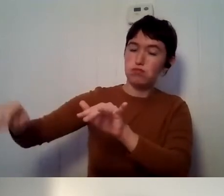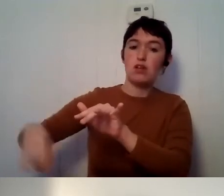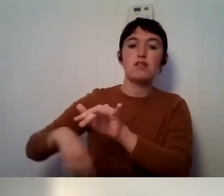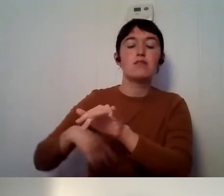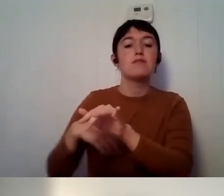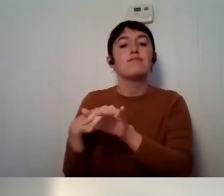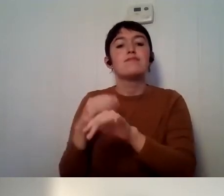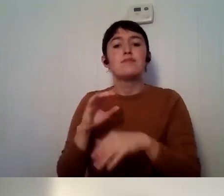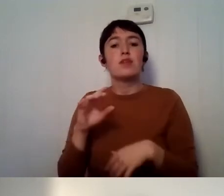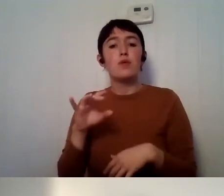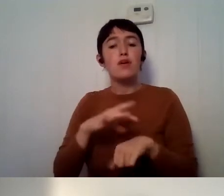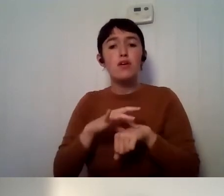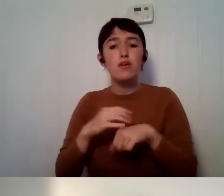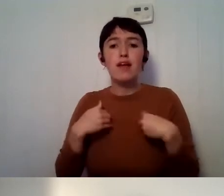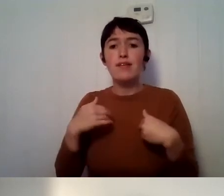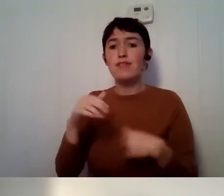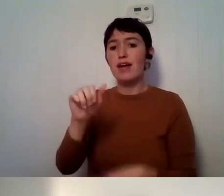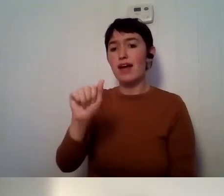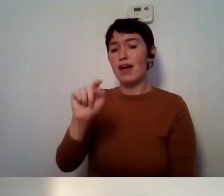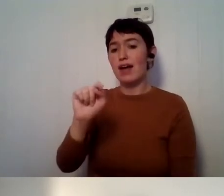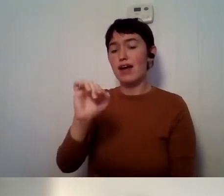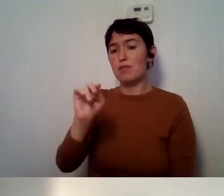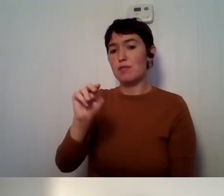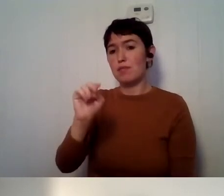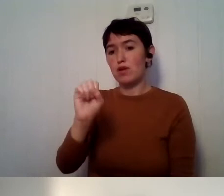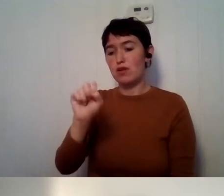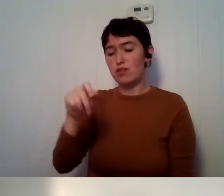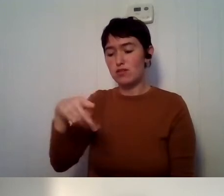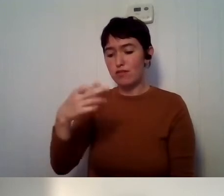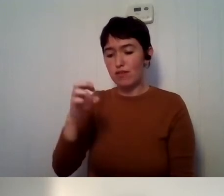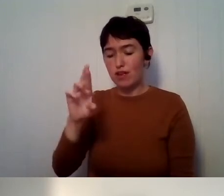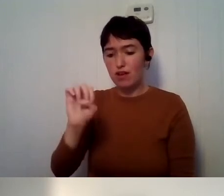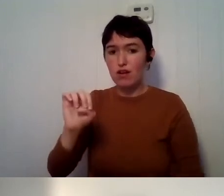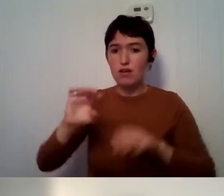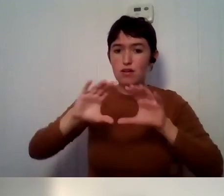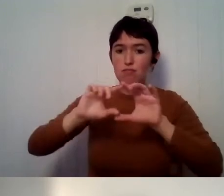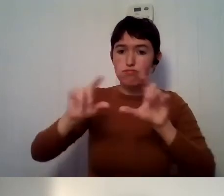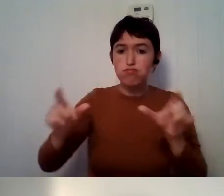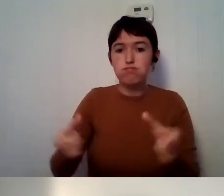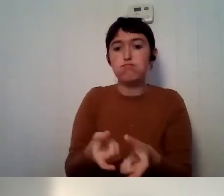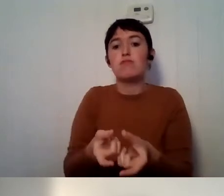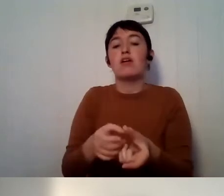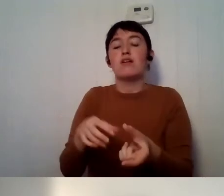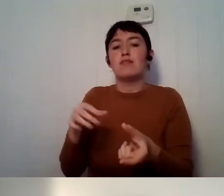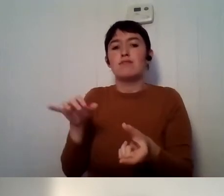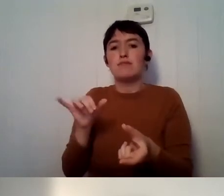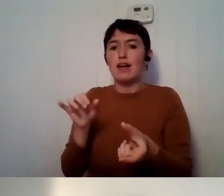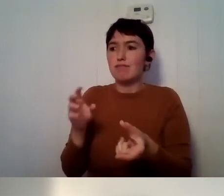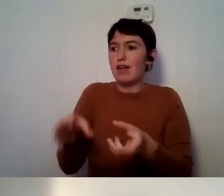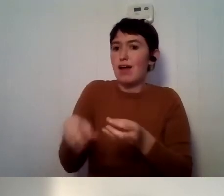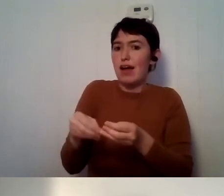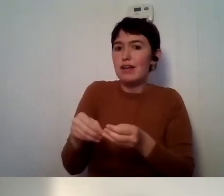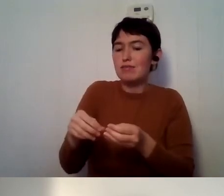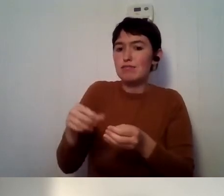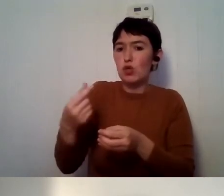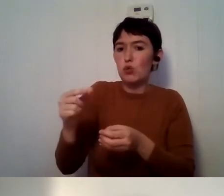It's very thin and very fragile. And so it's like, as we're putting these greenhouse gases, it's like standing